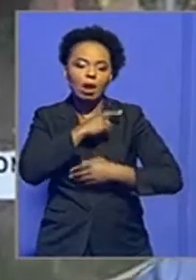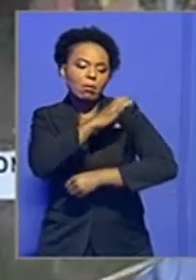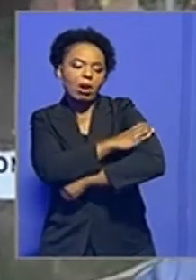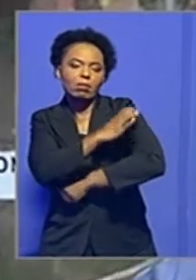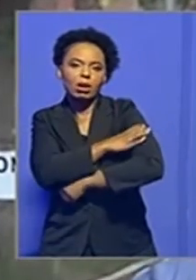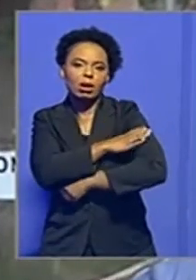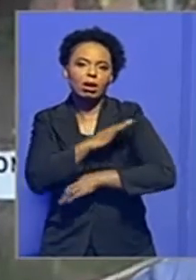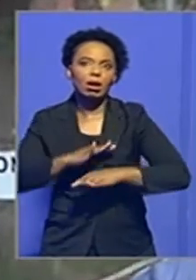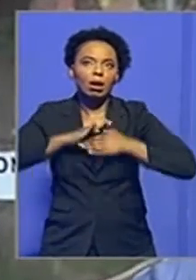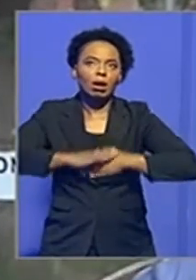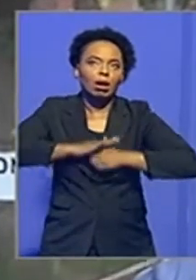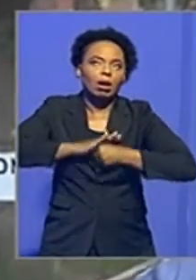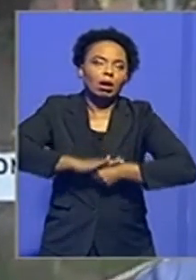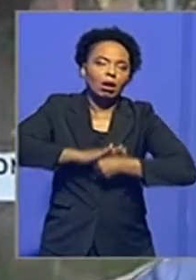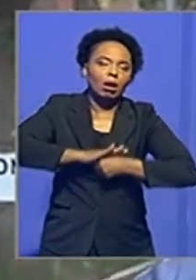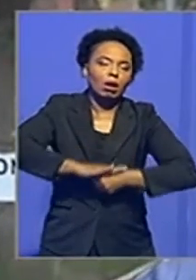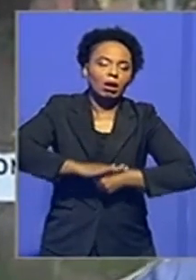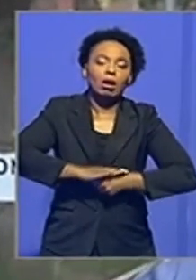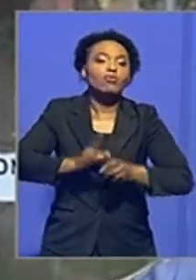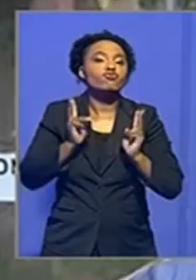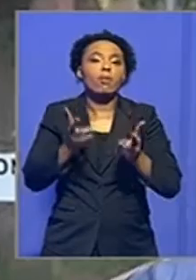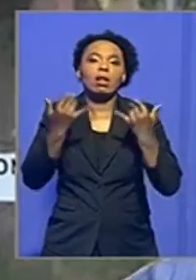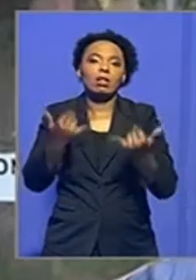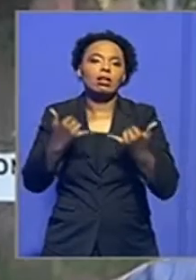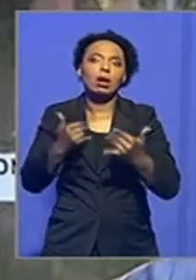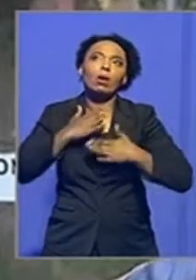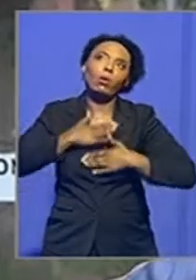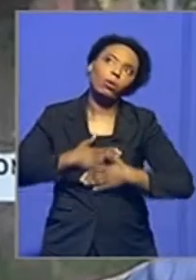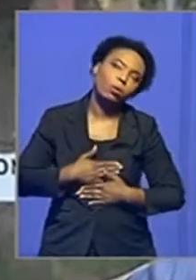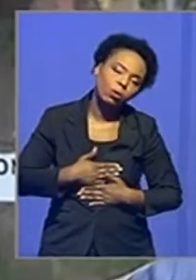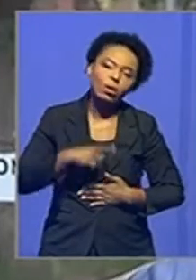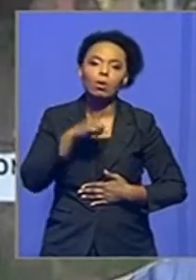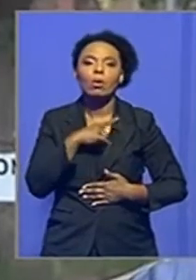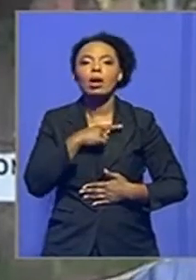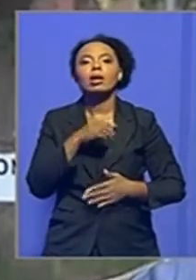bana ba tlo tseba gore no ba ya sekolong ka lebaka la judgment, and ba kgona ba le hope mo